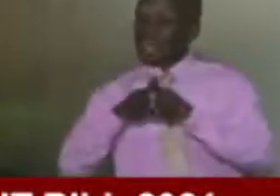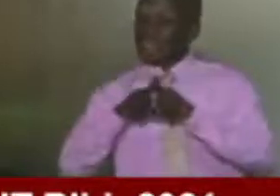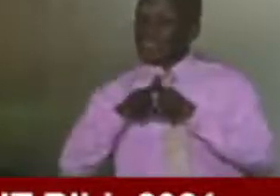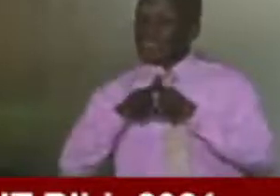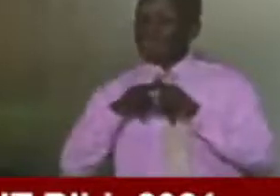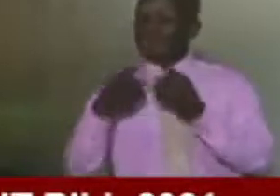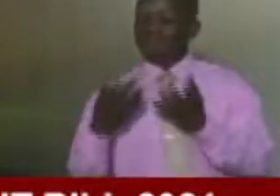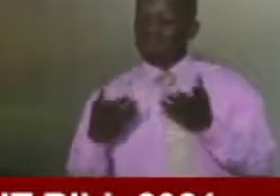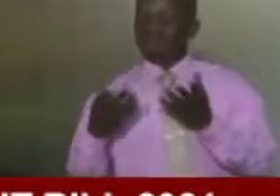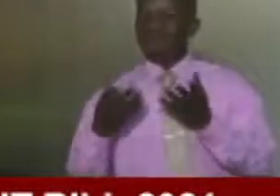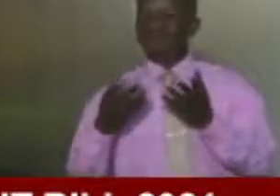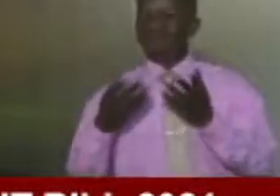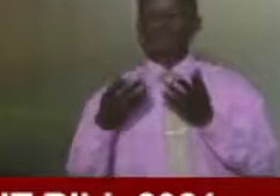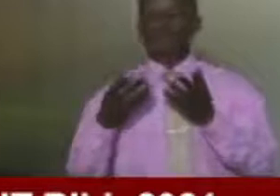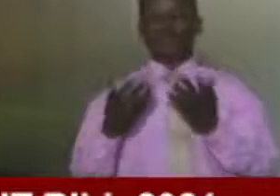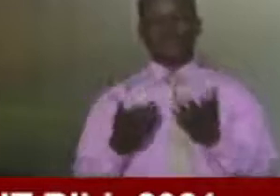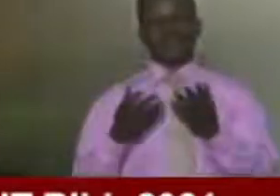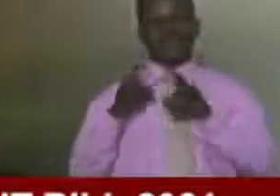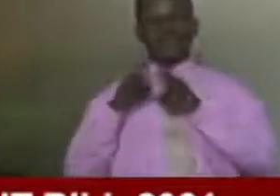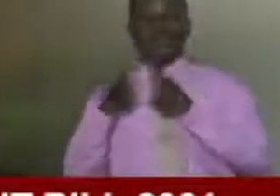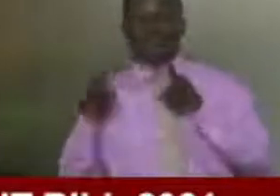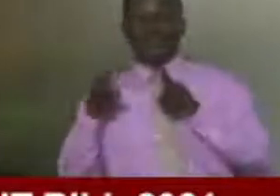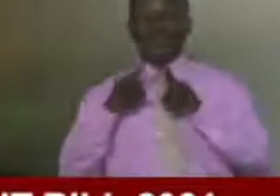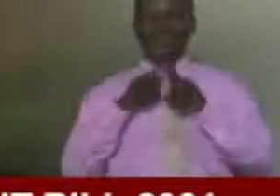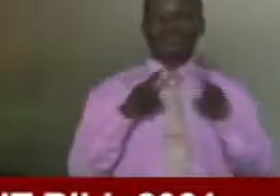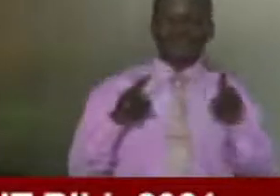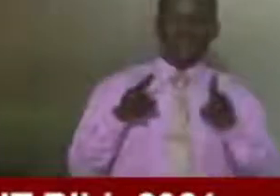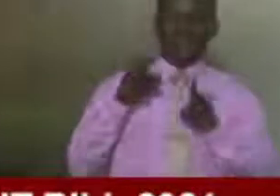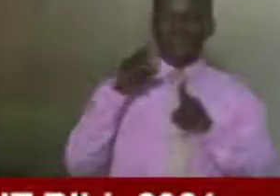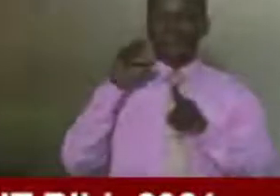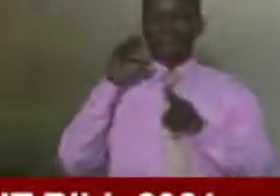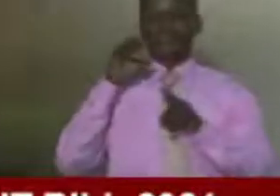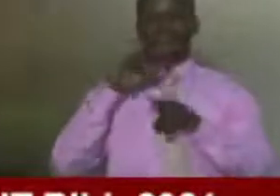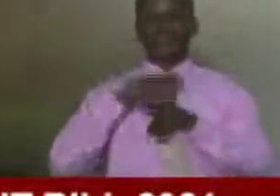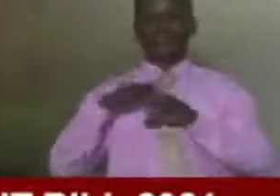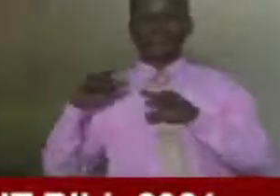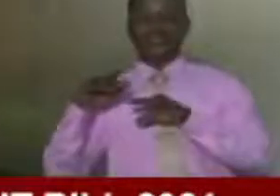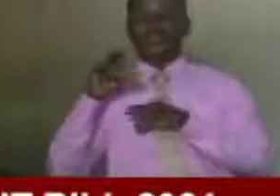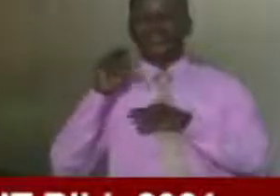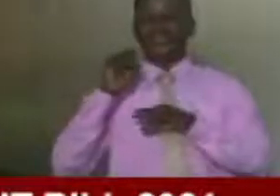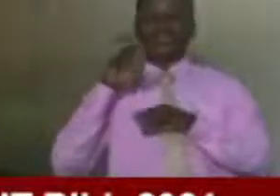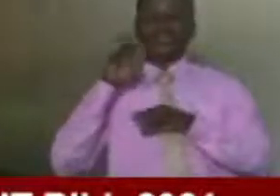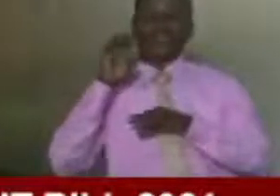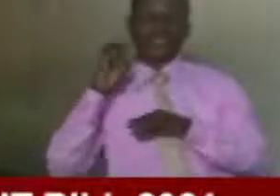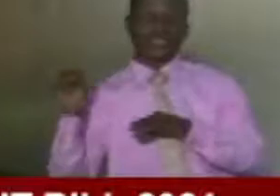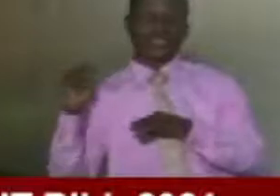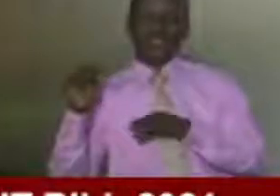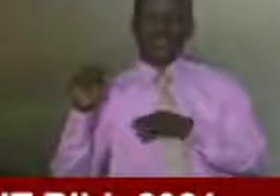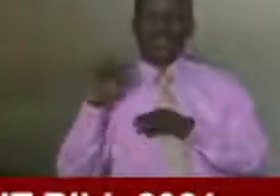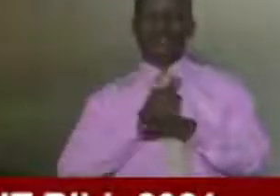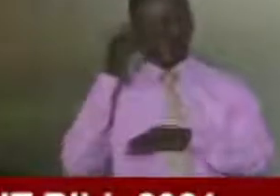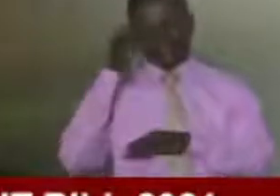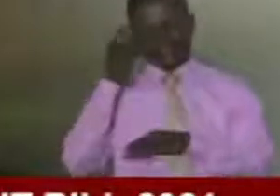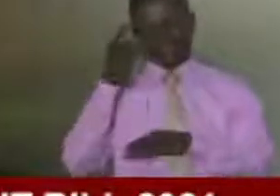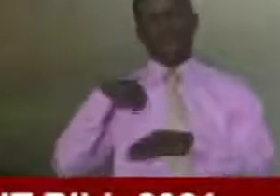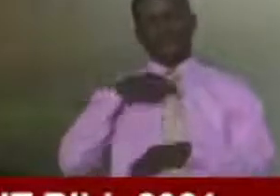like, you know, booby trap, smoke screen, spanner in the works. I think that